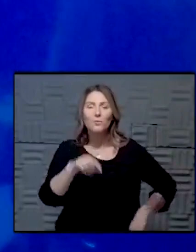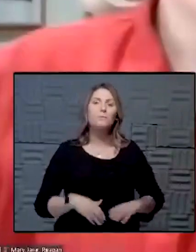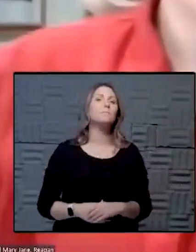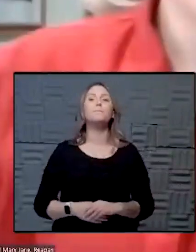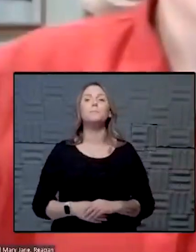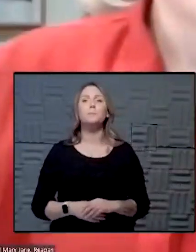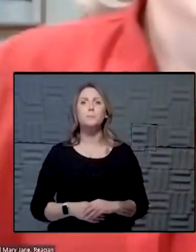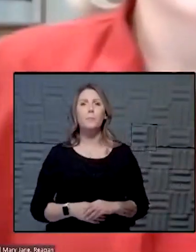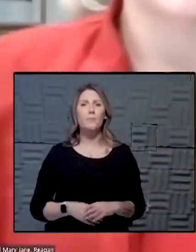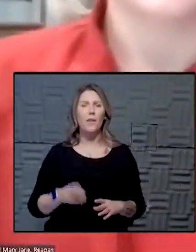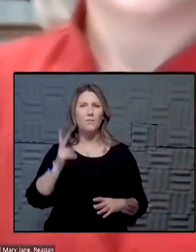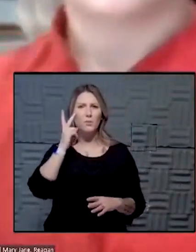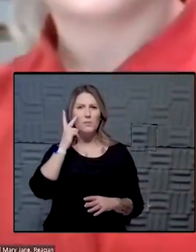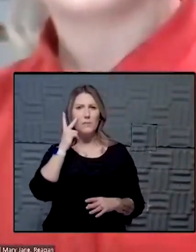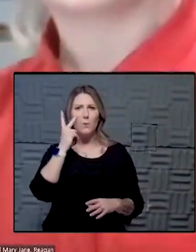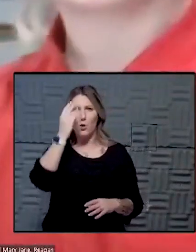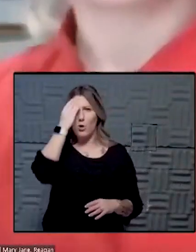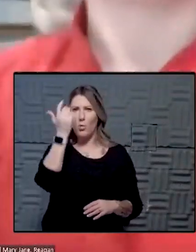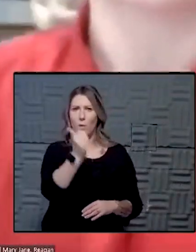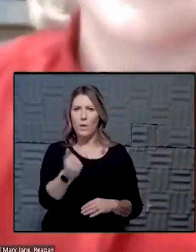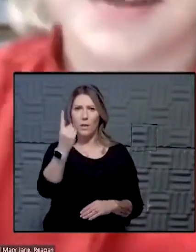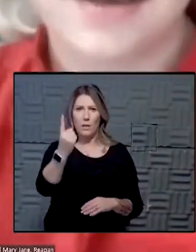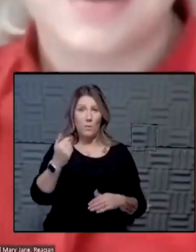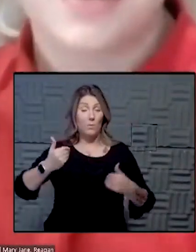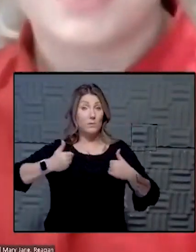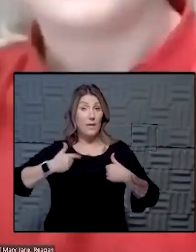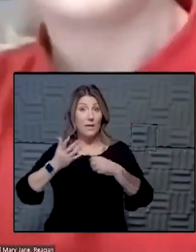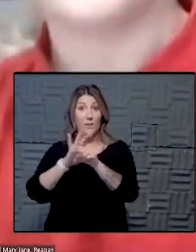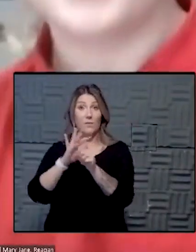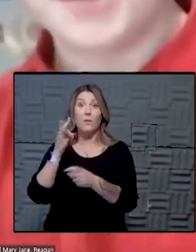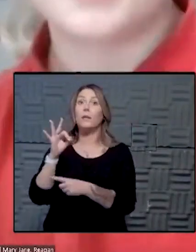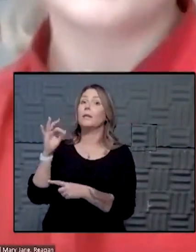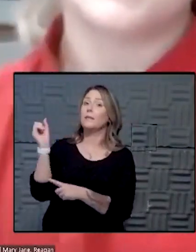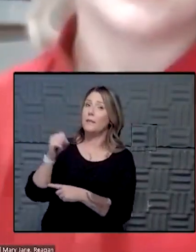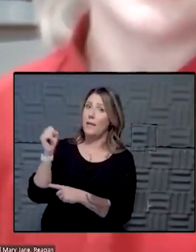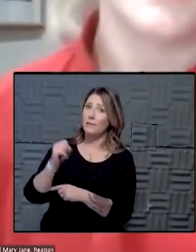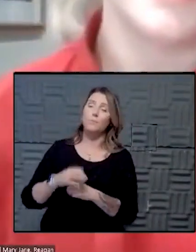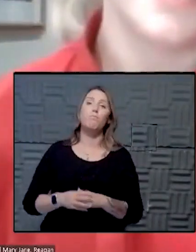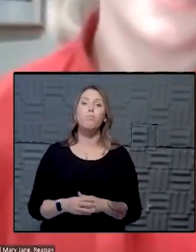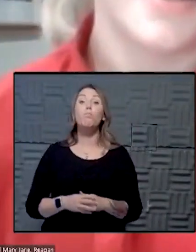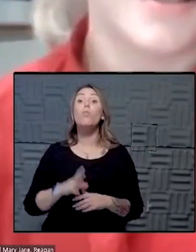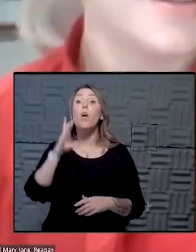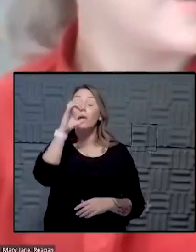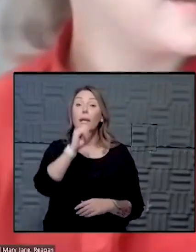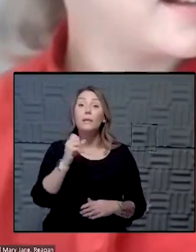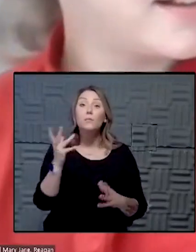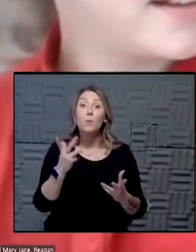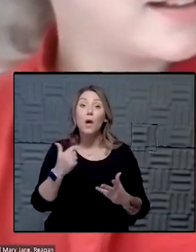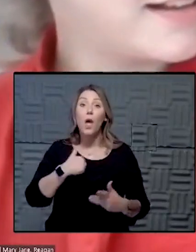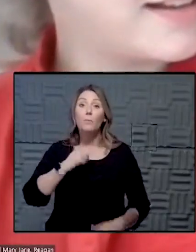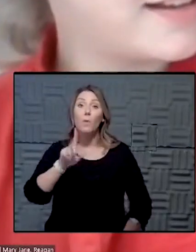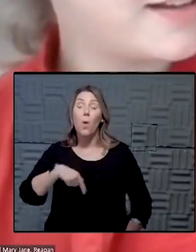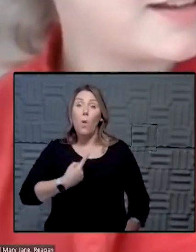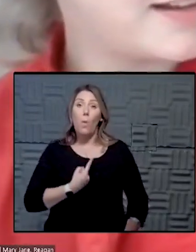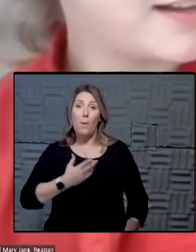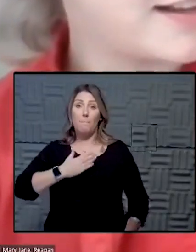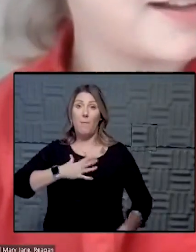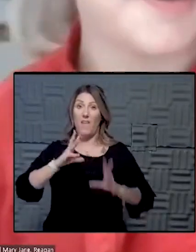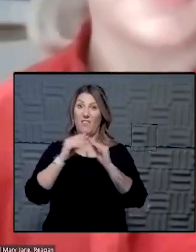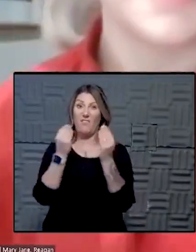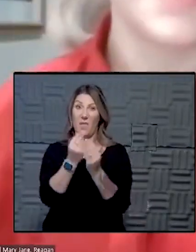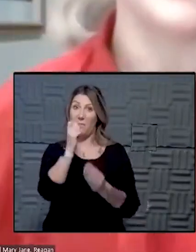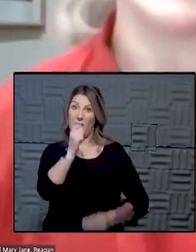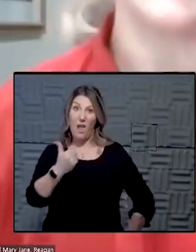you guys known anybody that's had COVID-19? Yes. Guess what? I'm the only one in my family who hasn't had